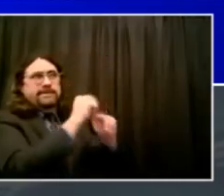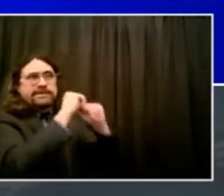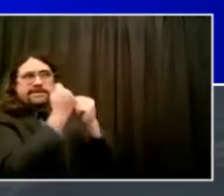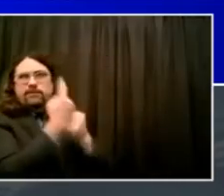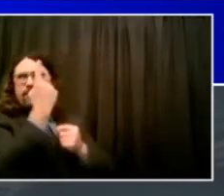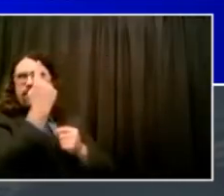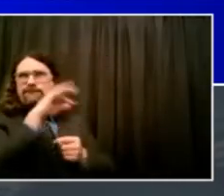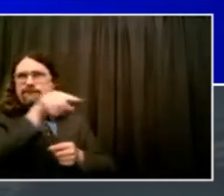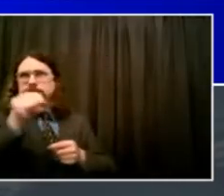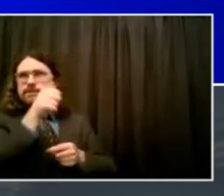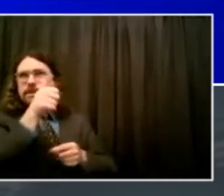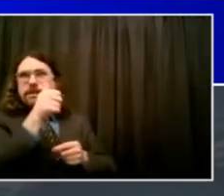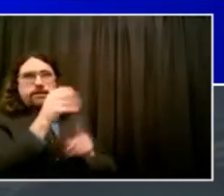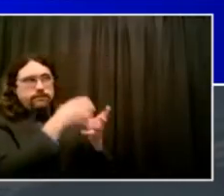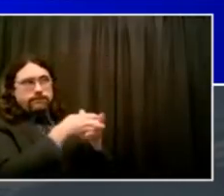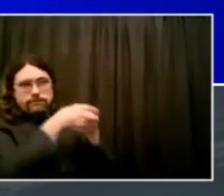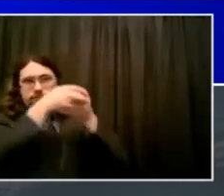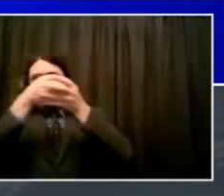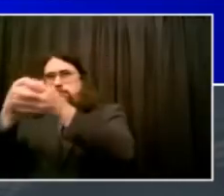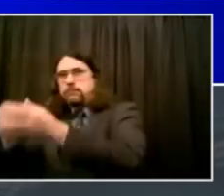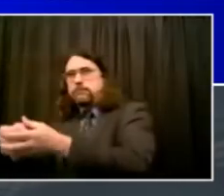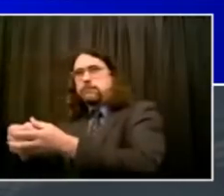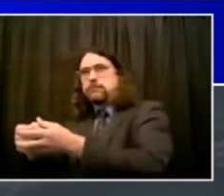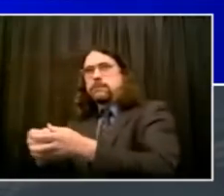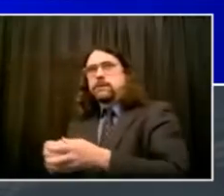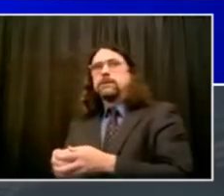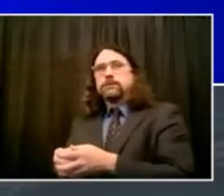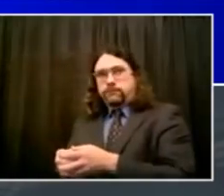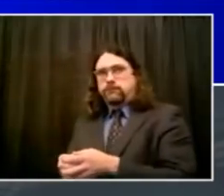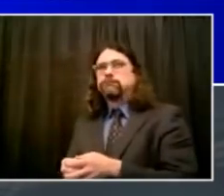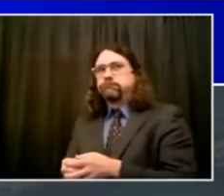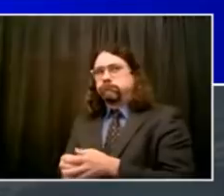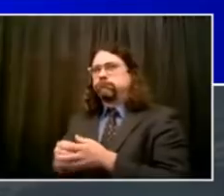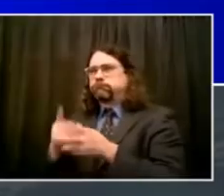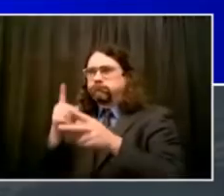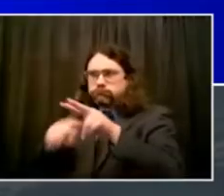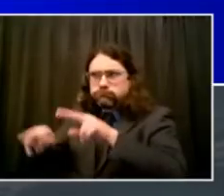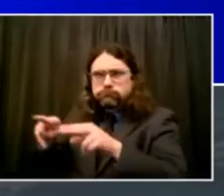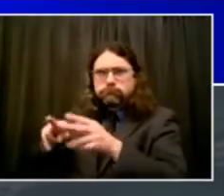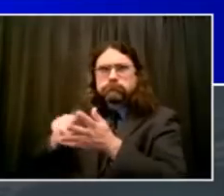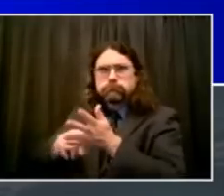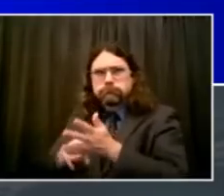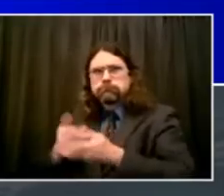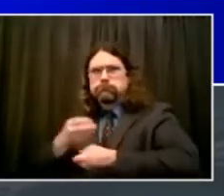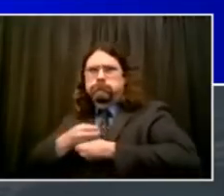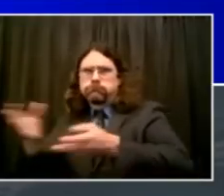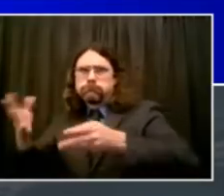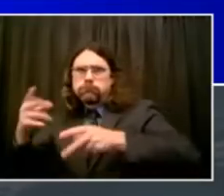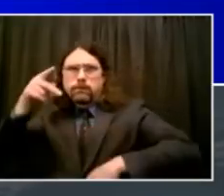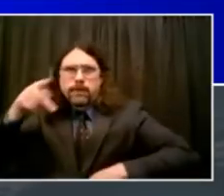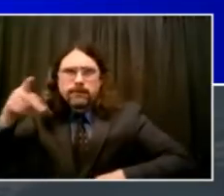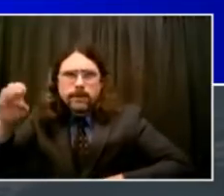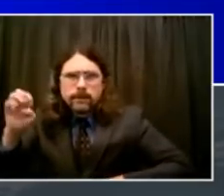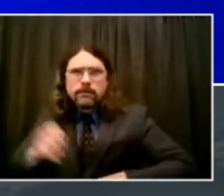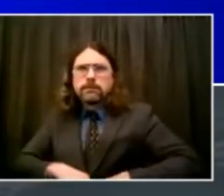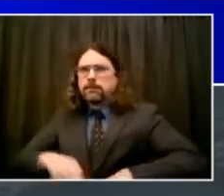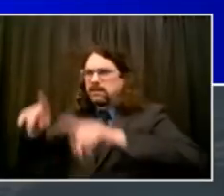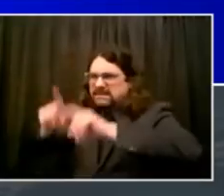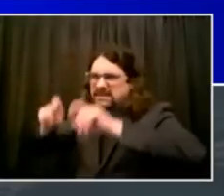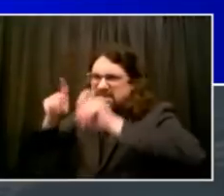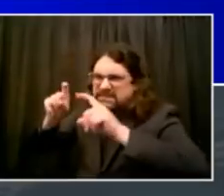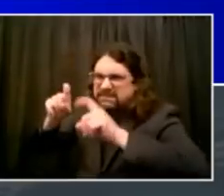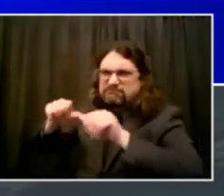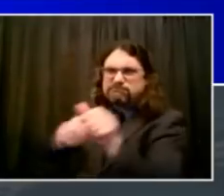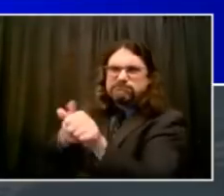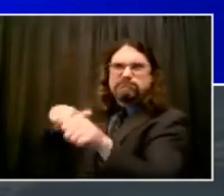right way, make sure that retesting is done in the facility, that everything is handled so that the outbreak is contained